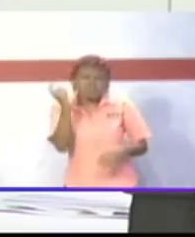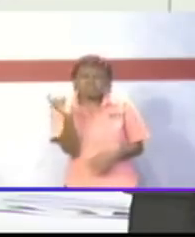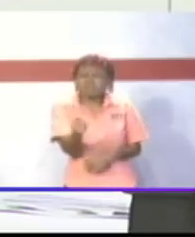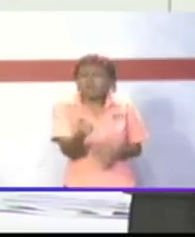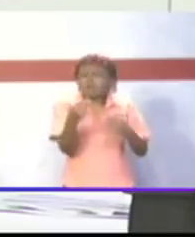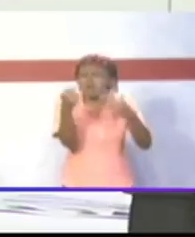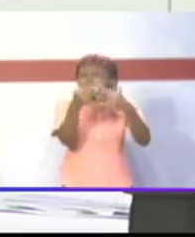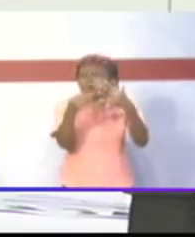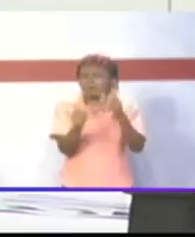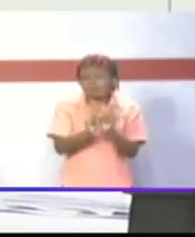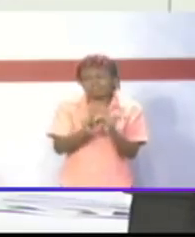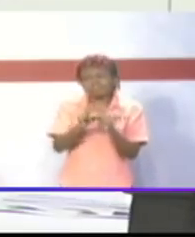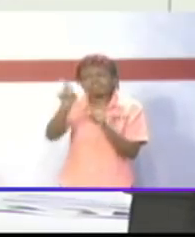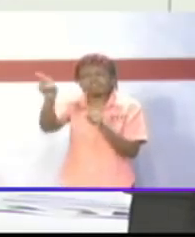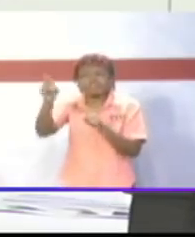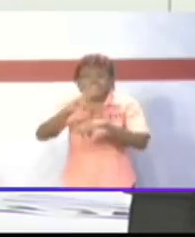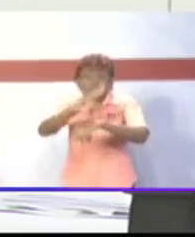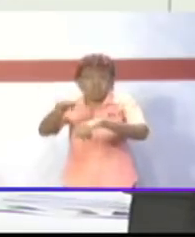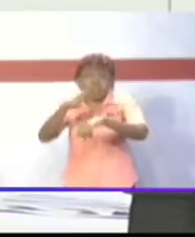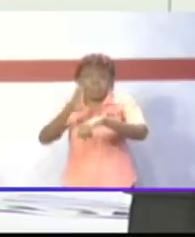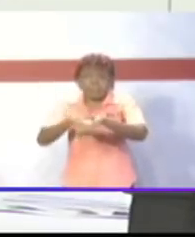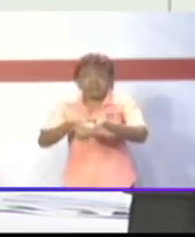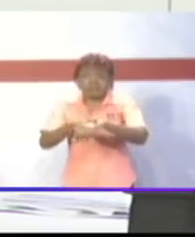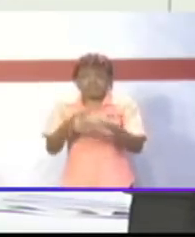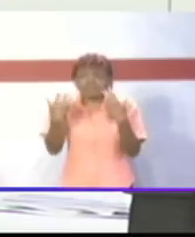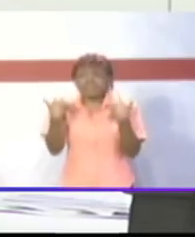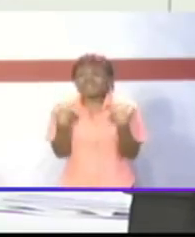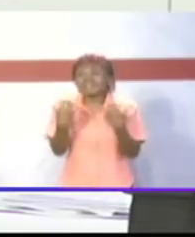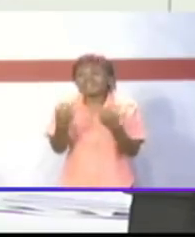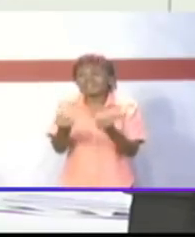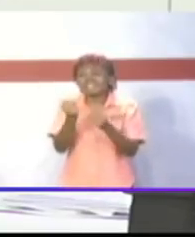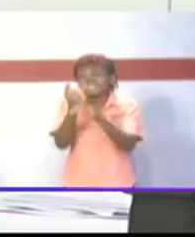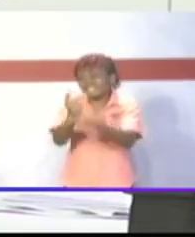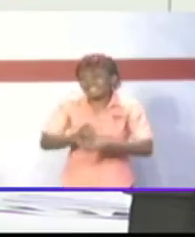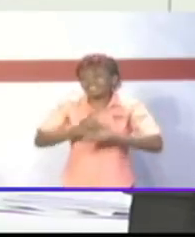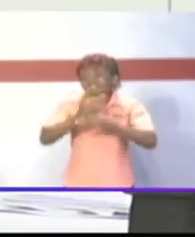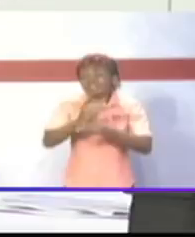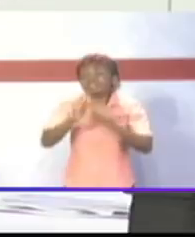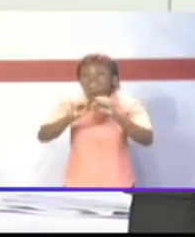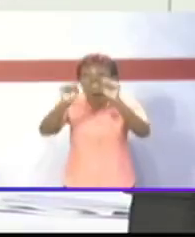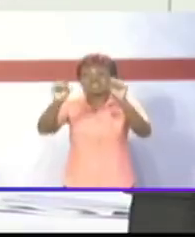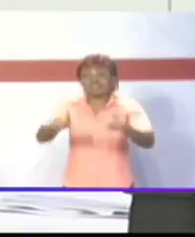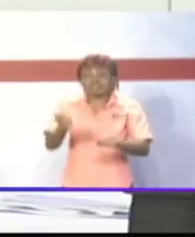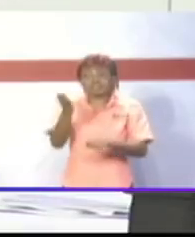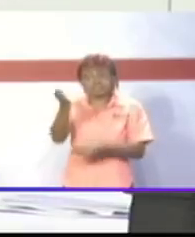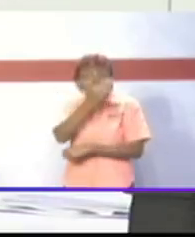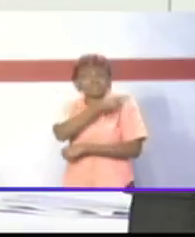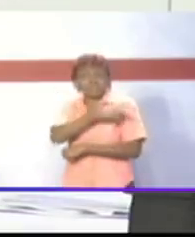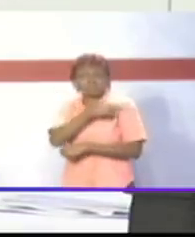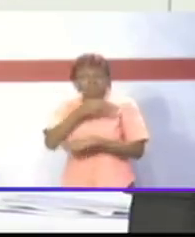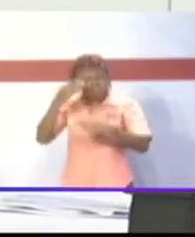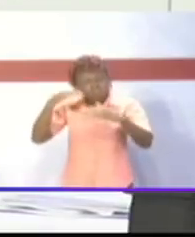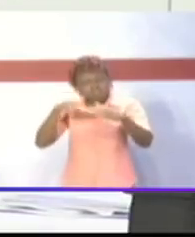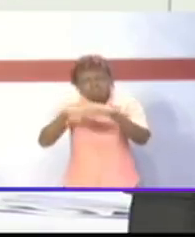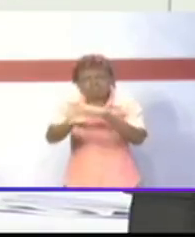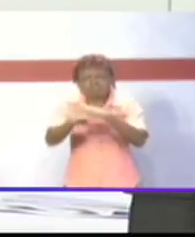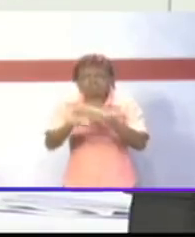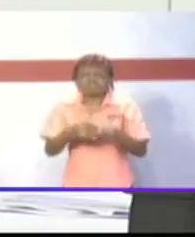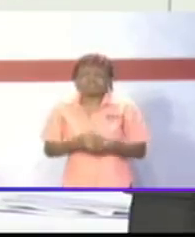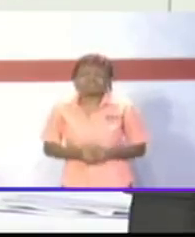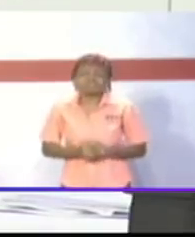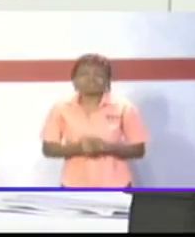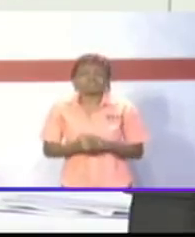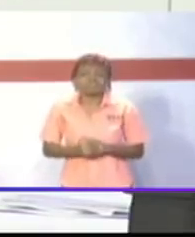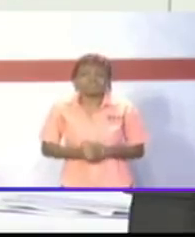based on the clinical nature of this virus, which continues to evolve, the signs and the symptoms and